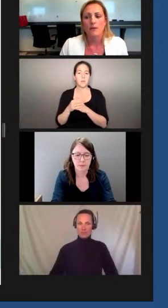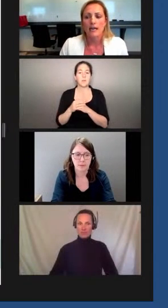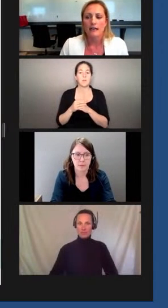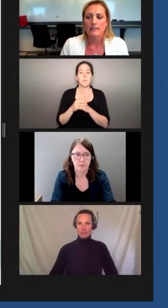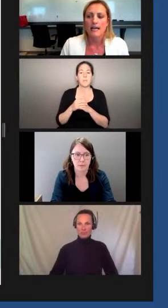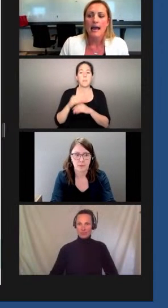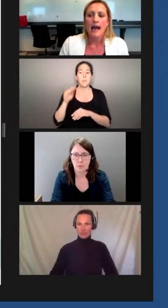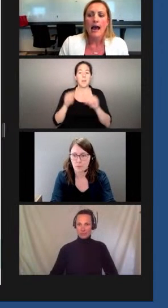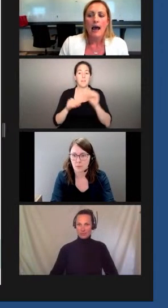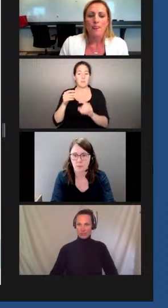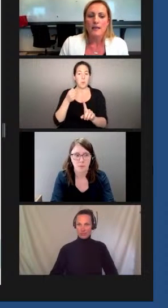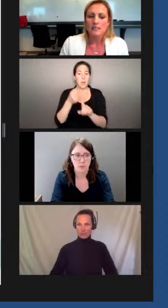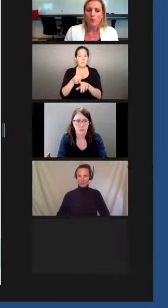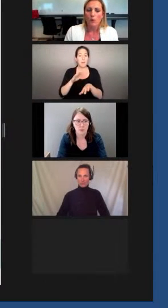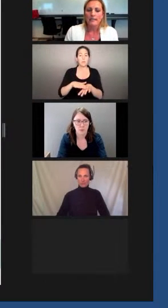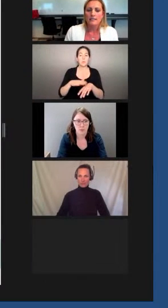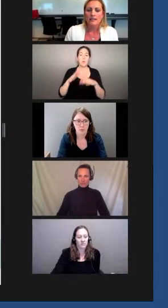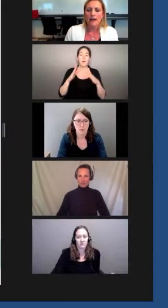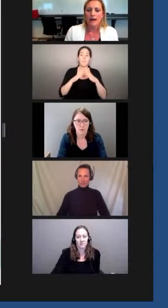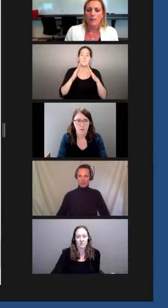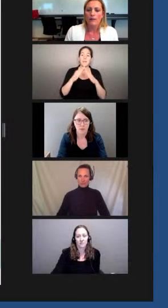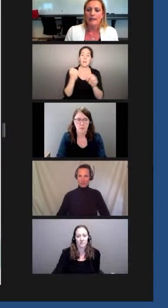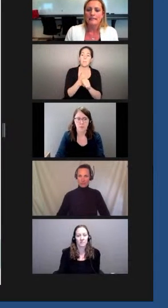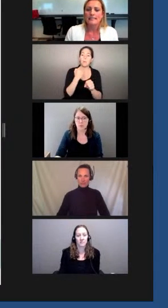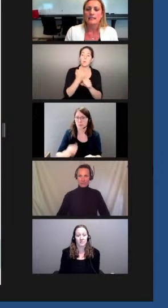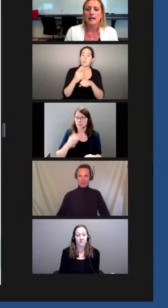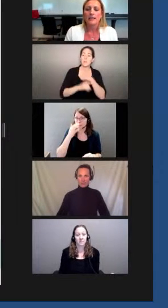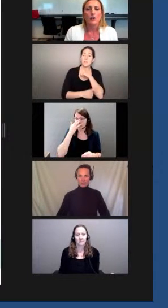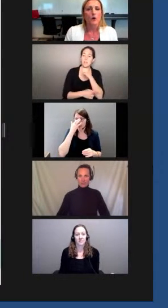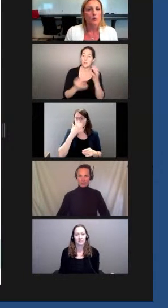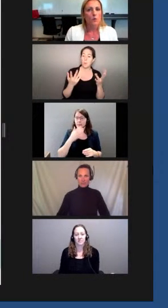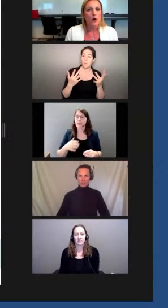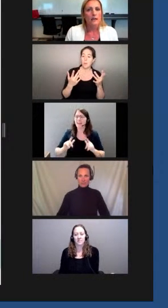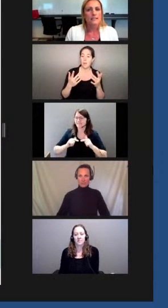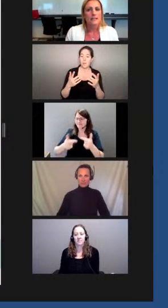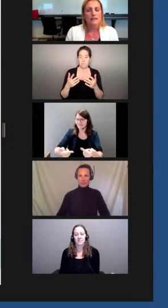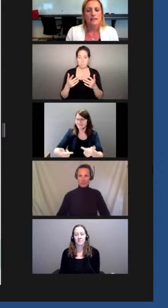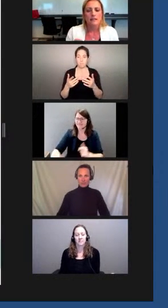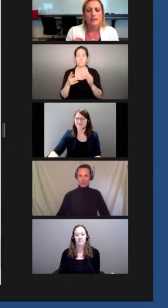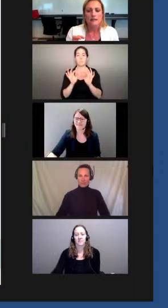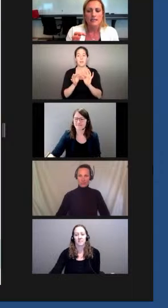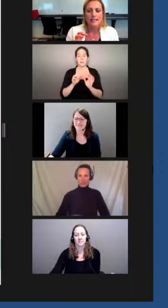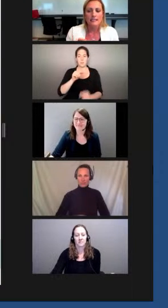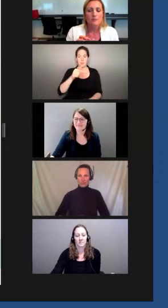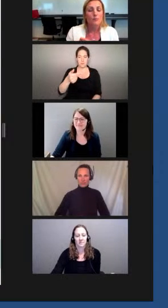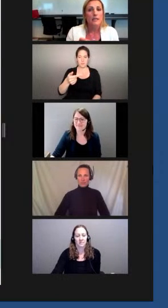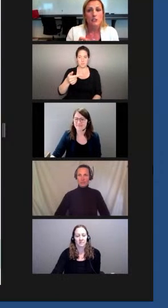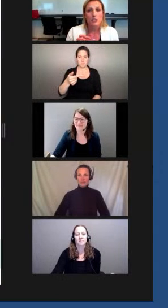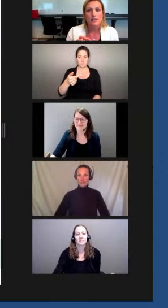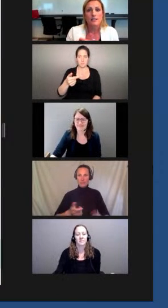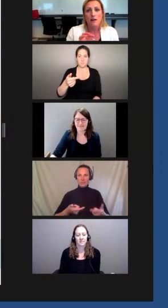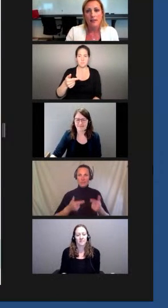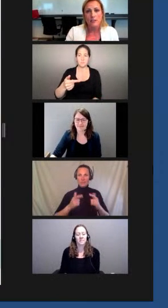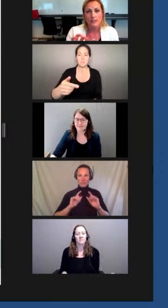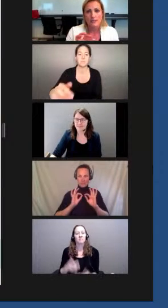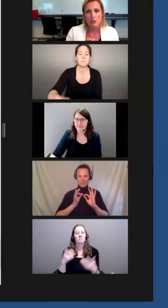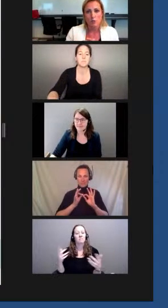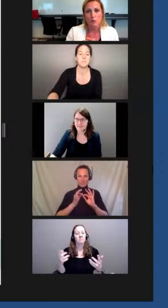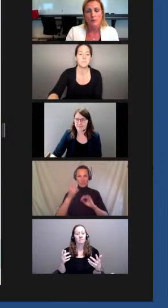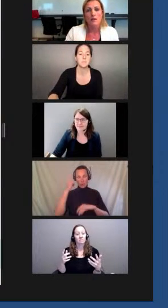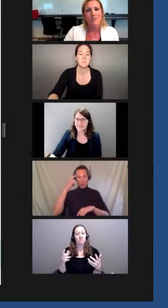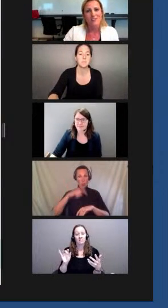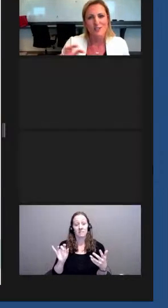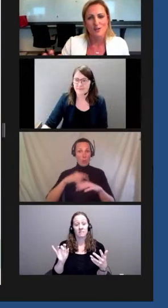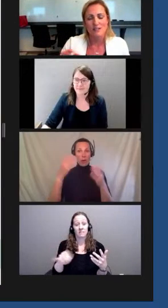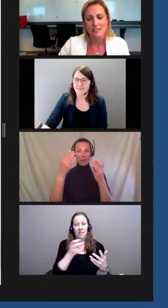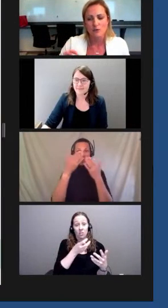simply because at this point, it's still unknown what the exact implications of that transition will